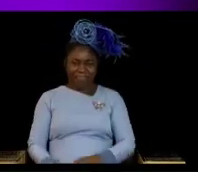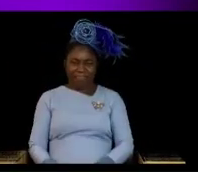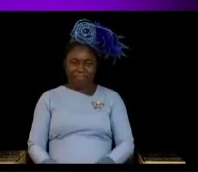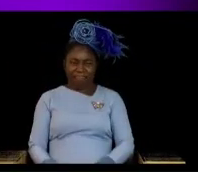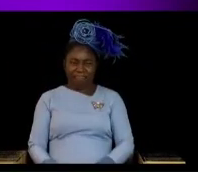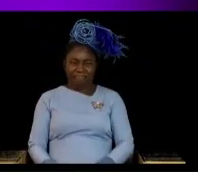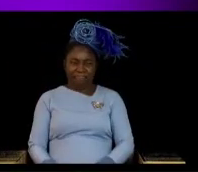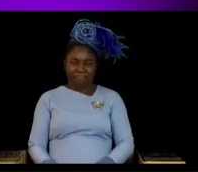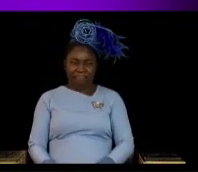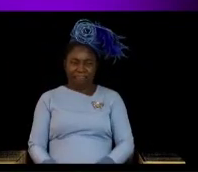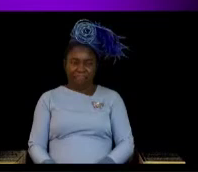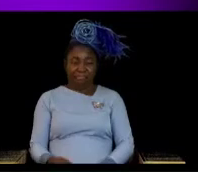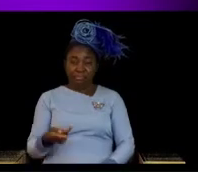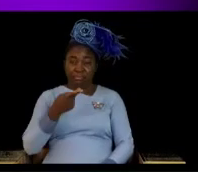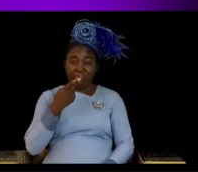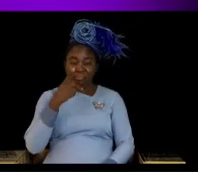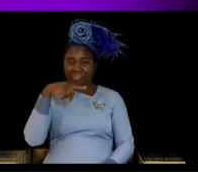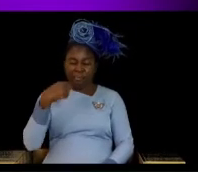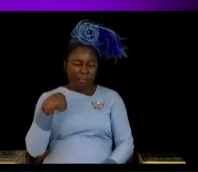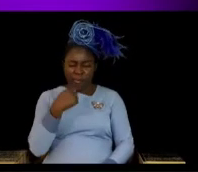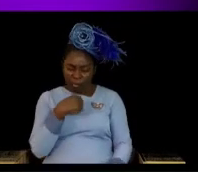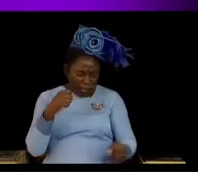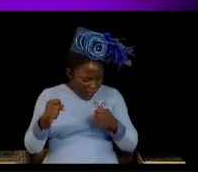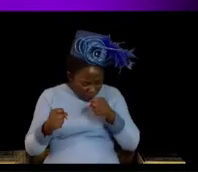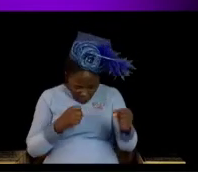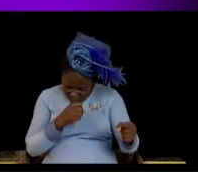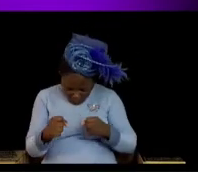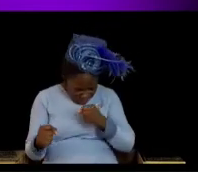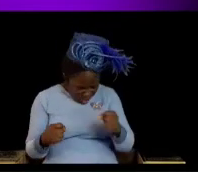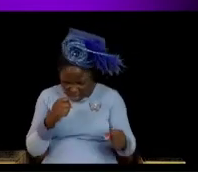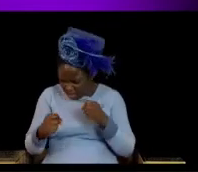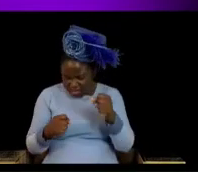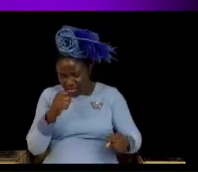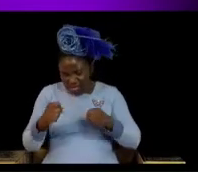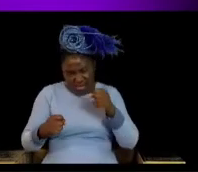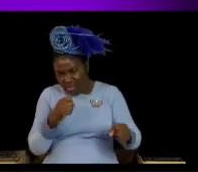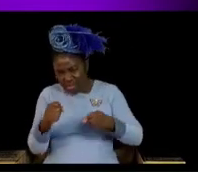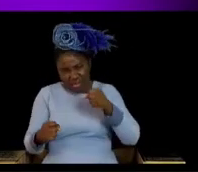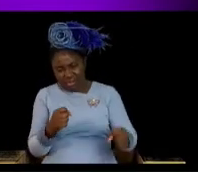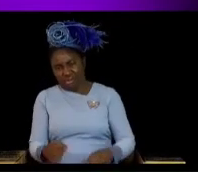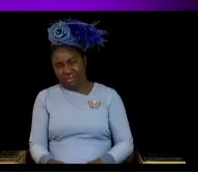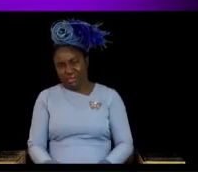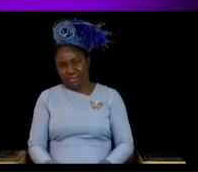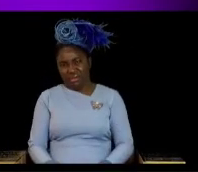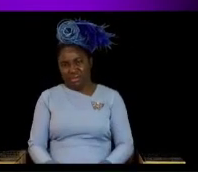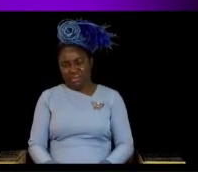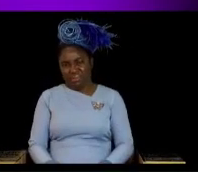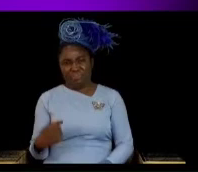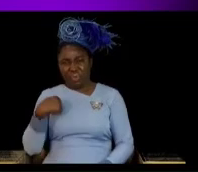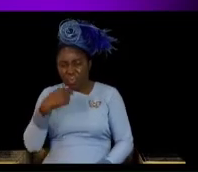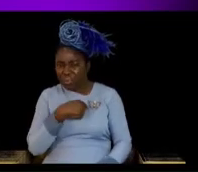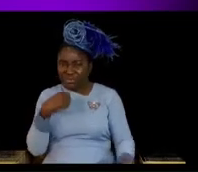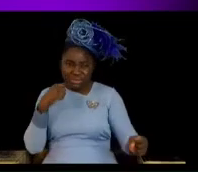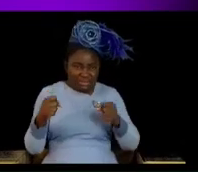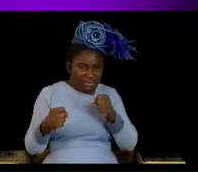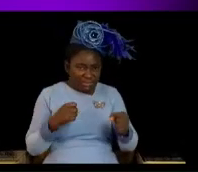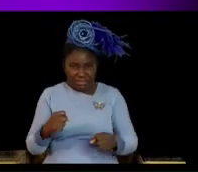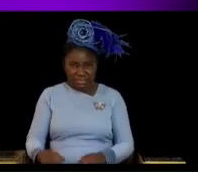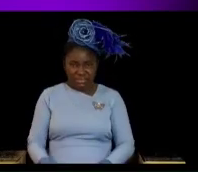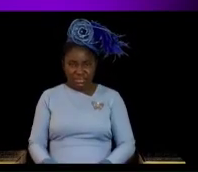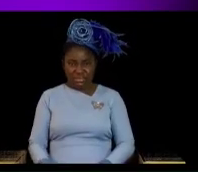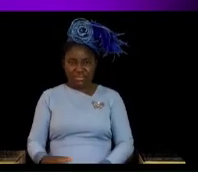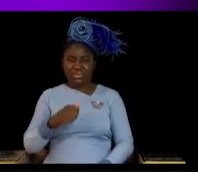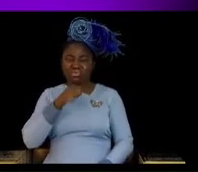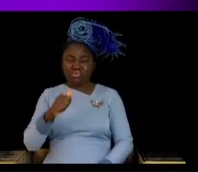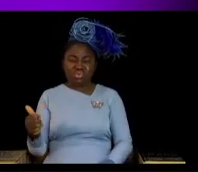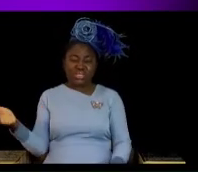wrestle. Paul said it's a wrestling match. He said we wrestle against flesh